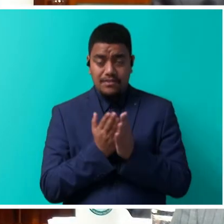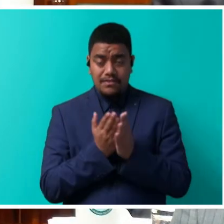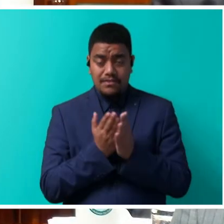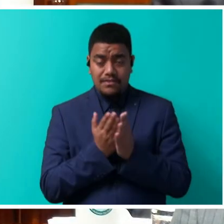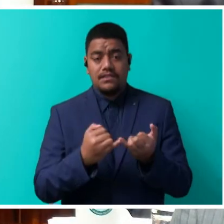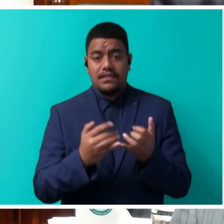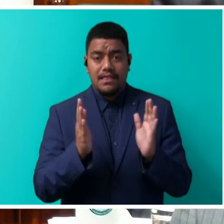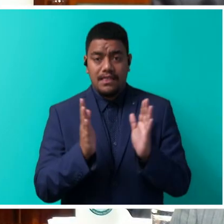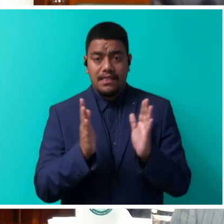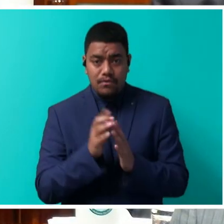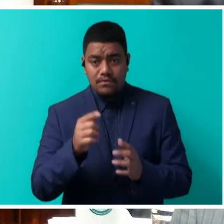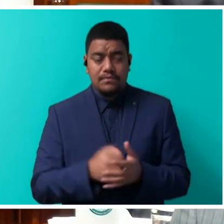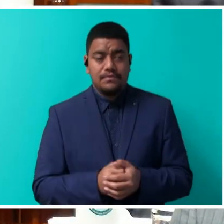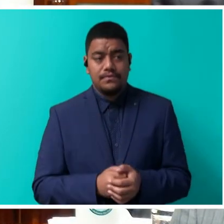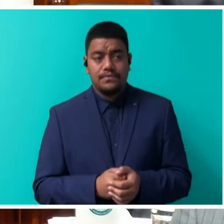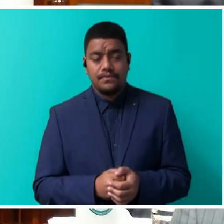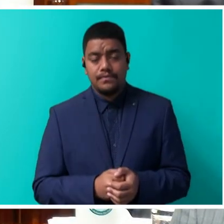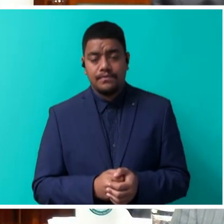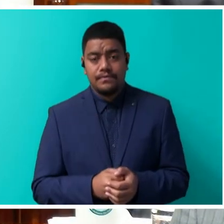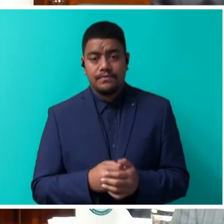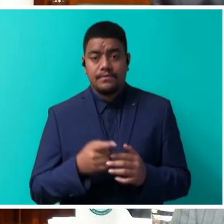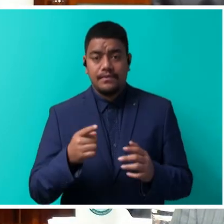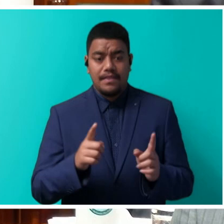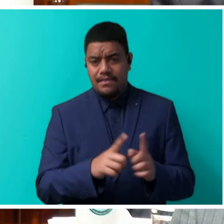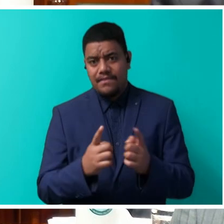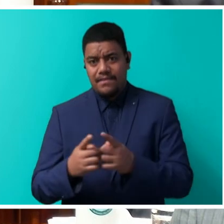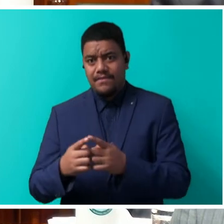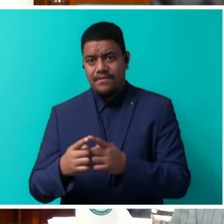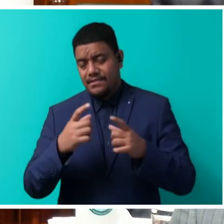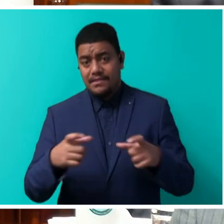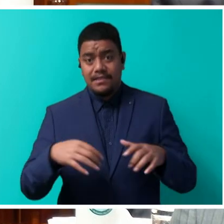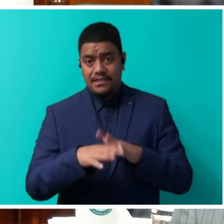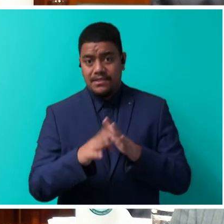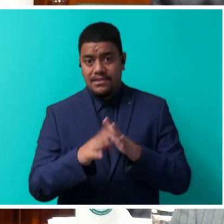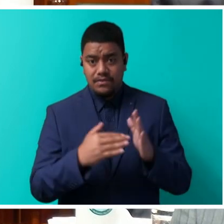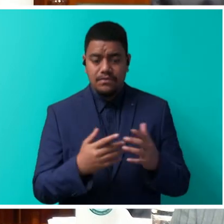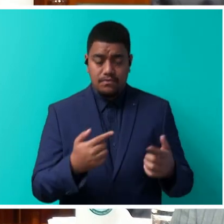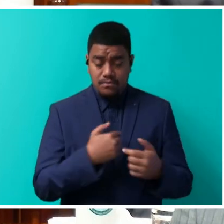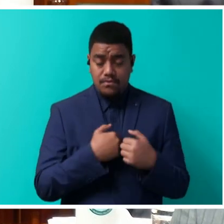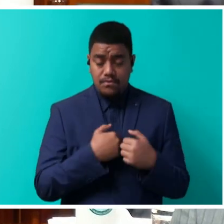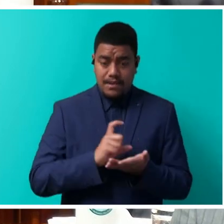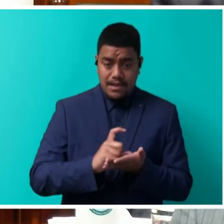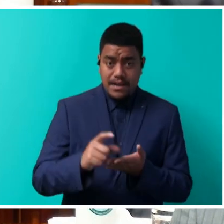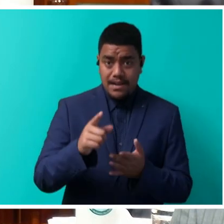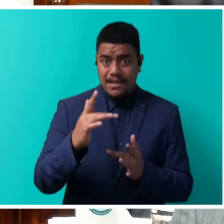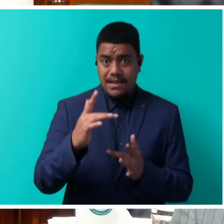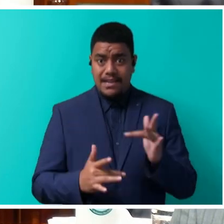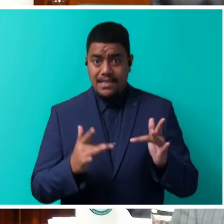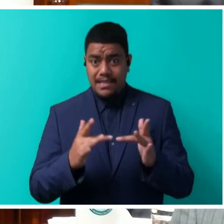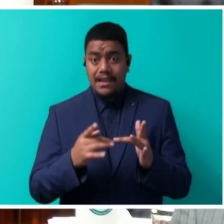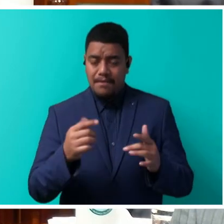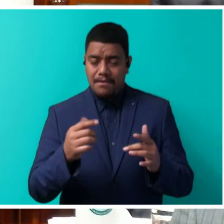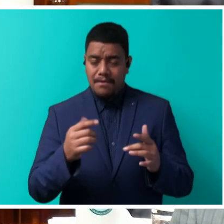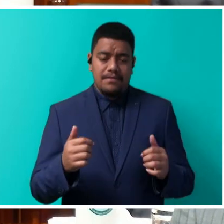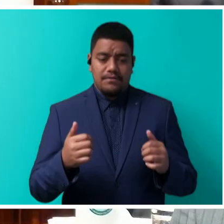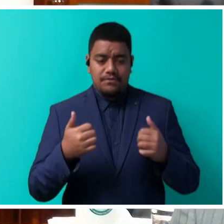we interacted with the Fijian diaspora in Wellington, Auckland, and surrounding towns, it became evidently clear that social media had distorted the many achievements of